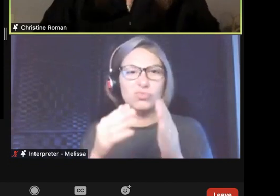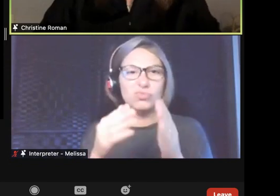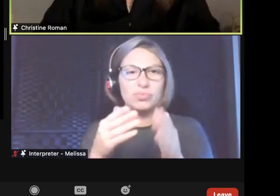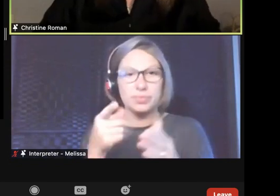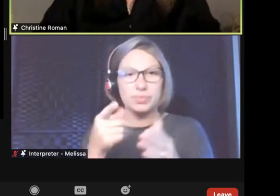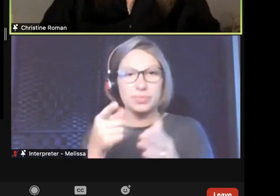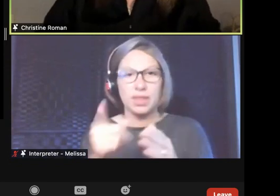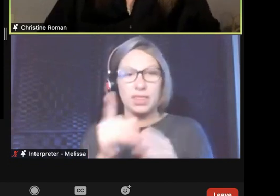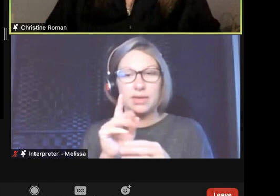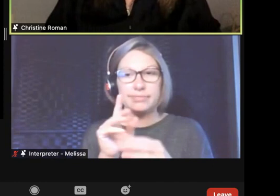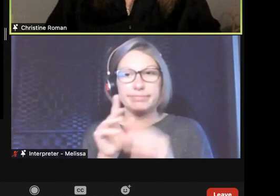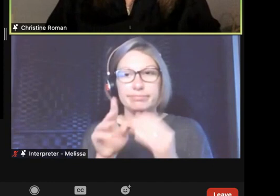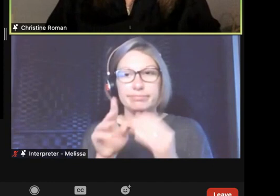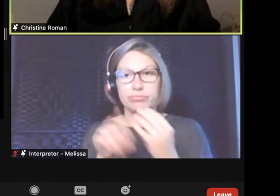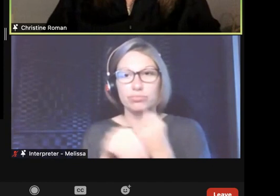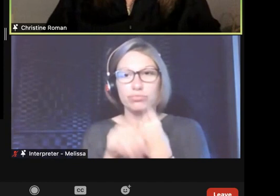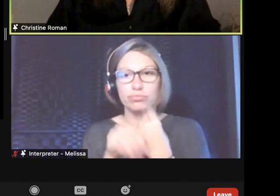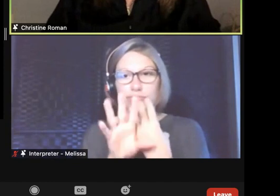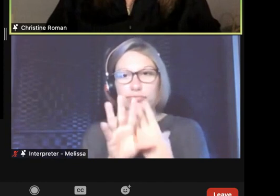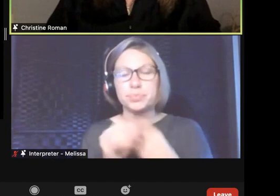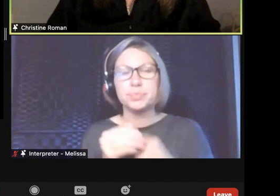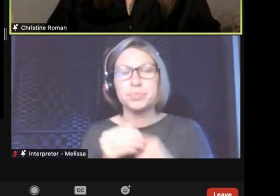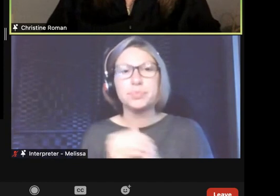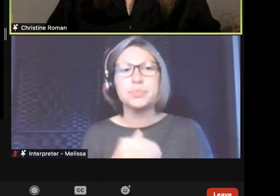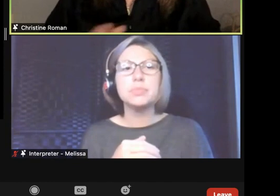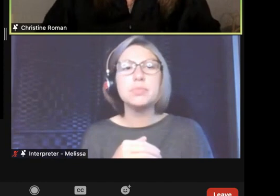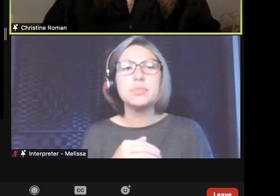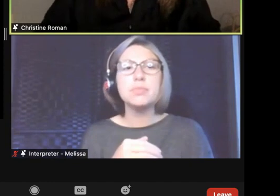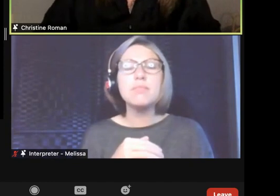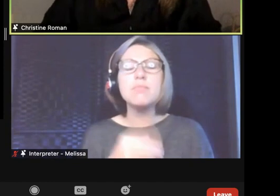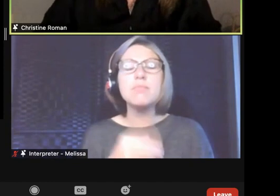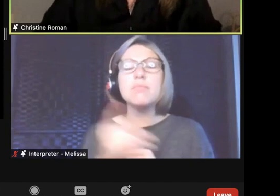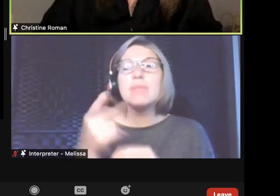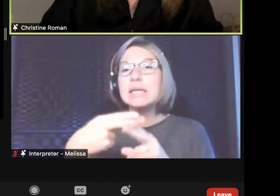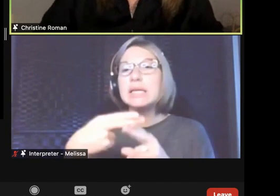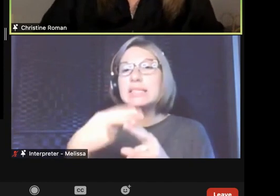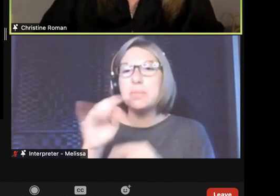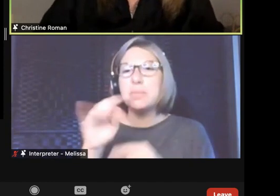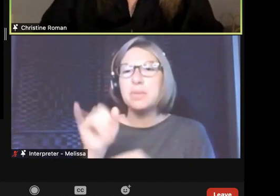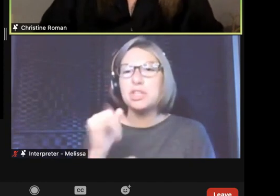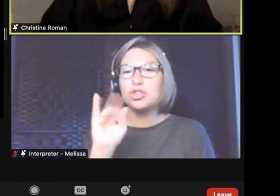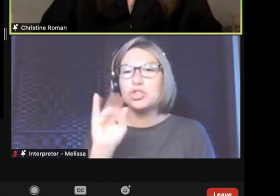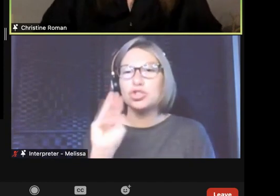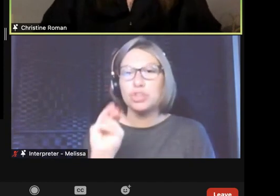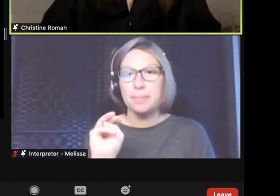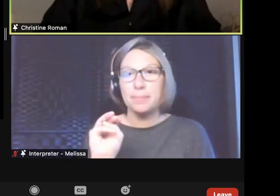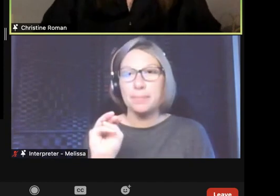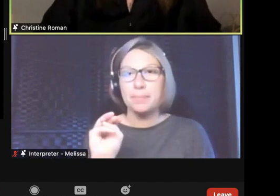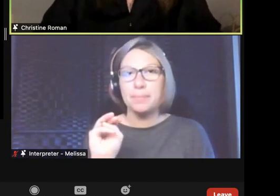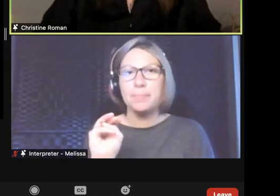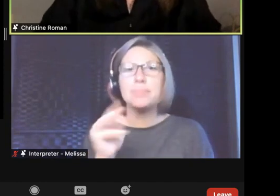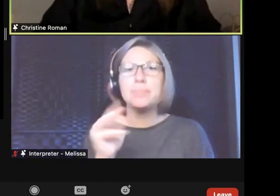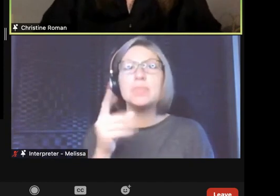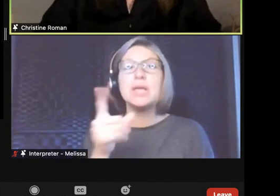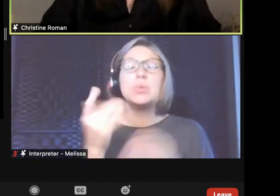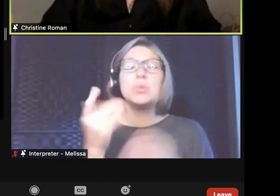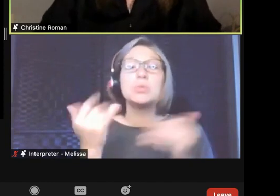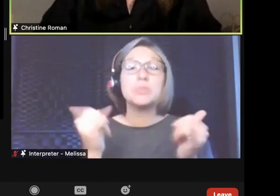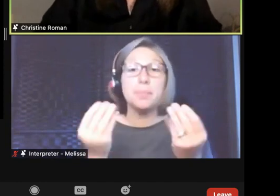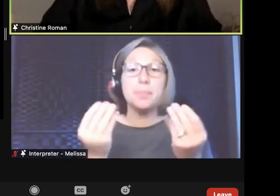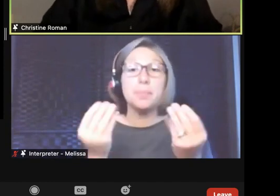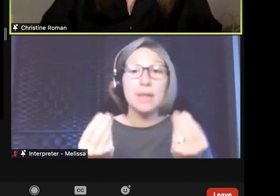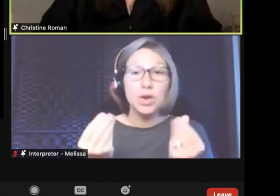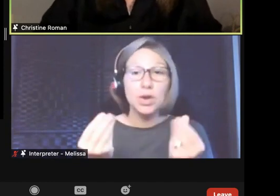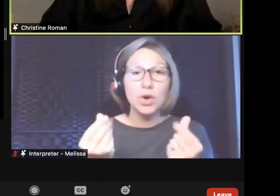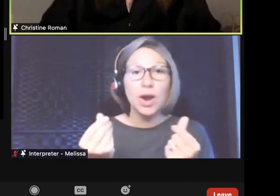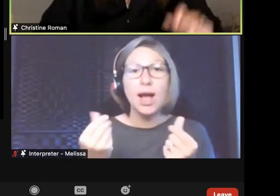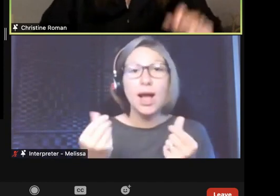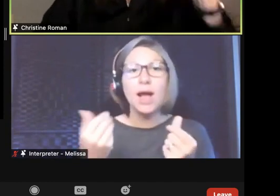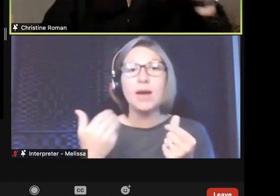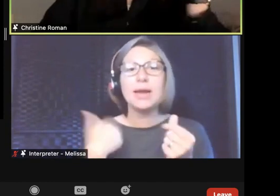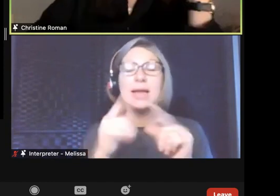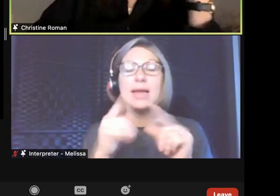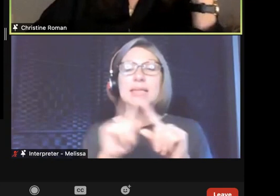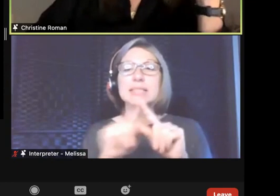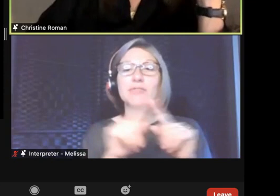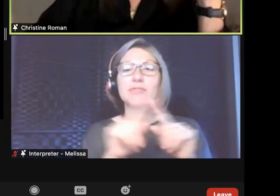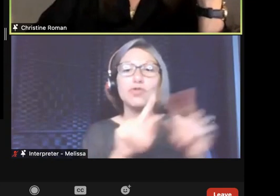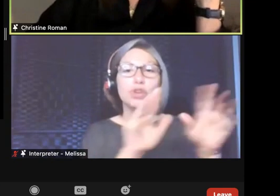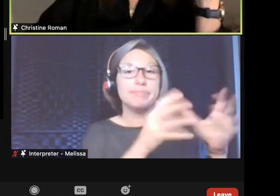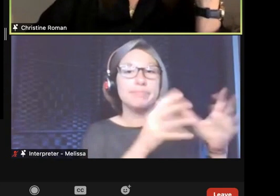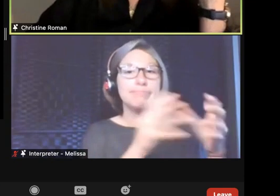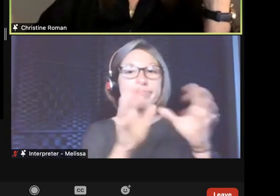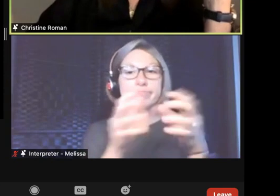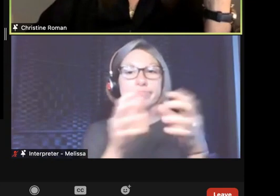he was on the playground at his school, and there were little centers set up at the playground. And